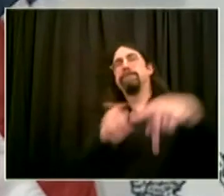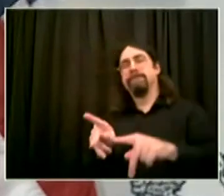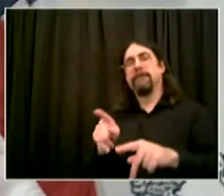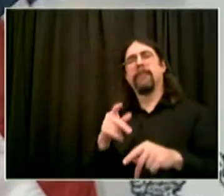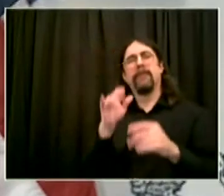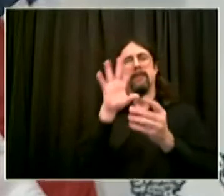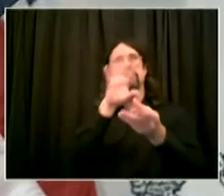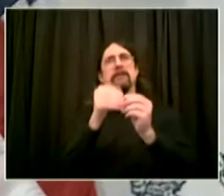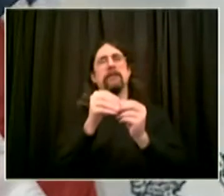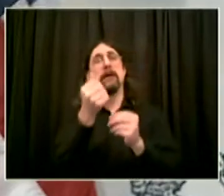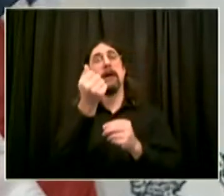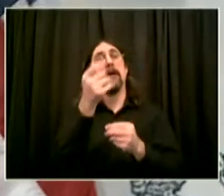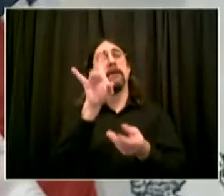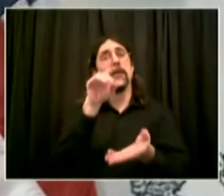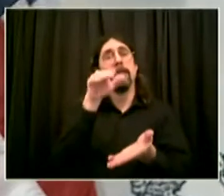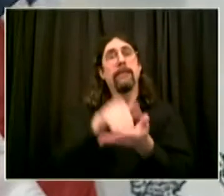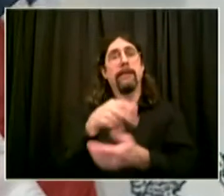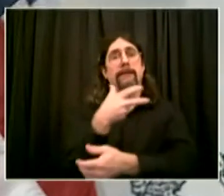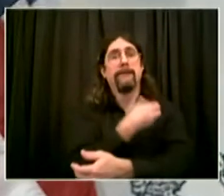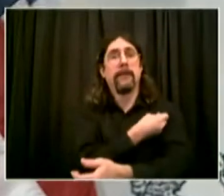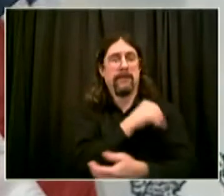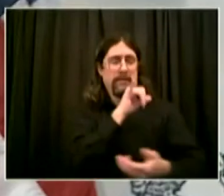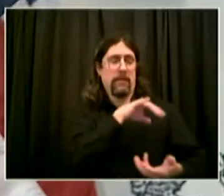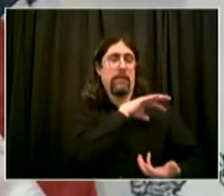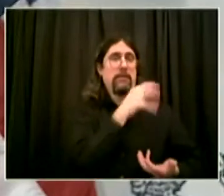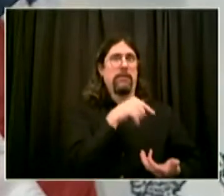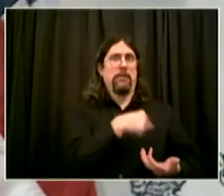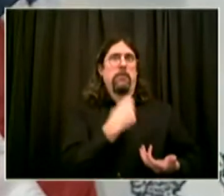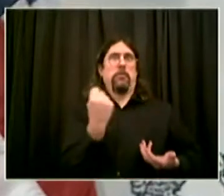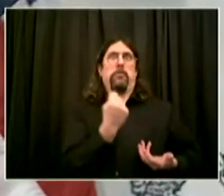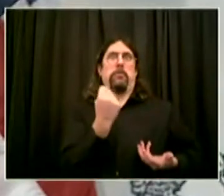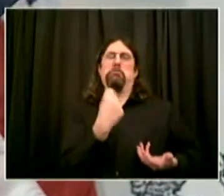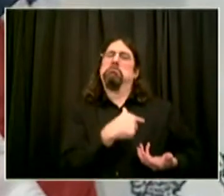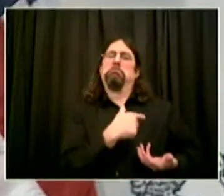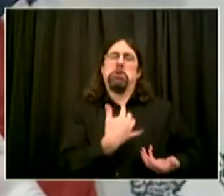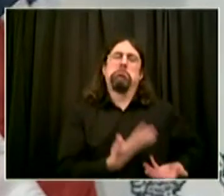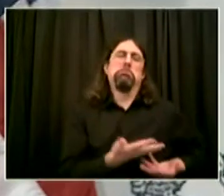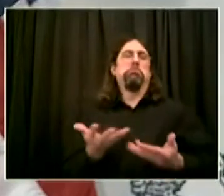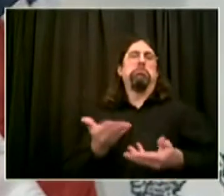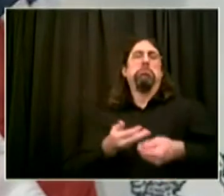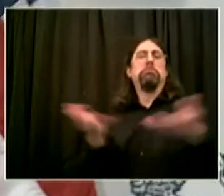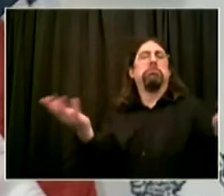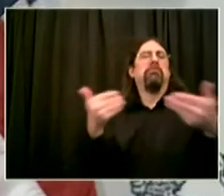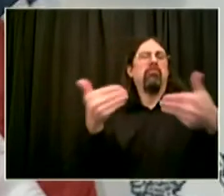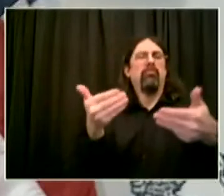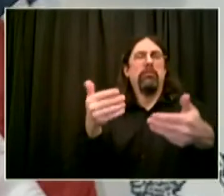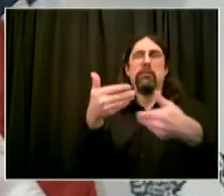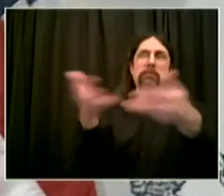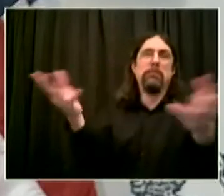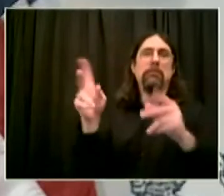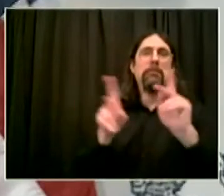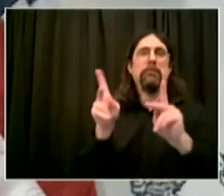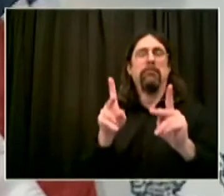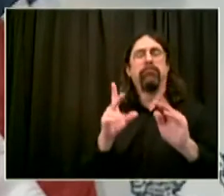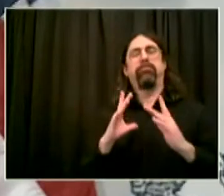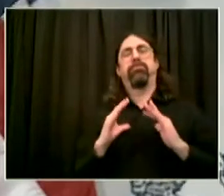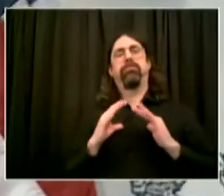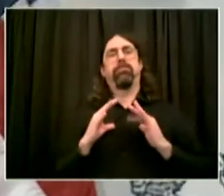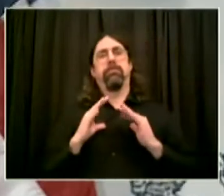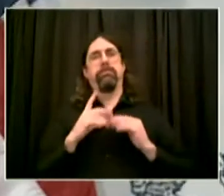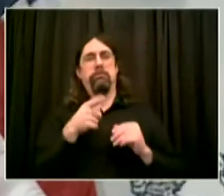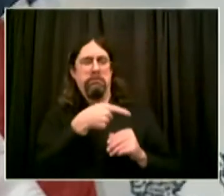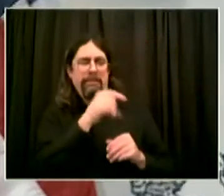thinking about those seniors for whom the vaccination is a life and death matter. So 18,000 more doses now come into play